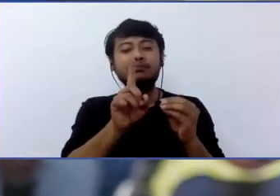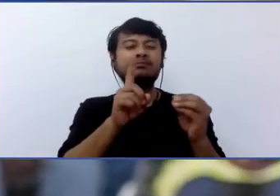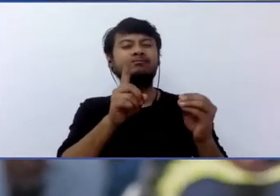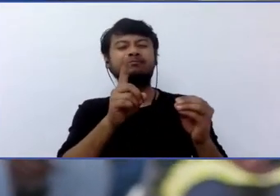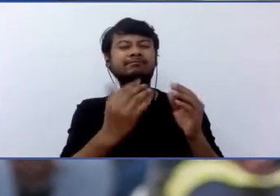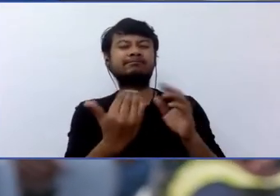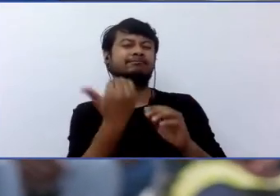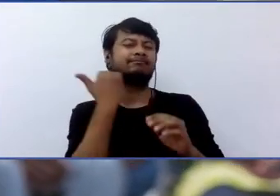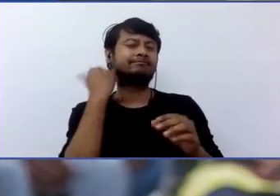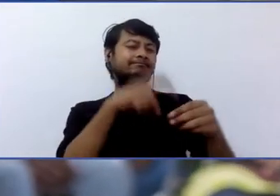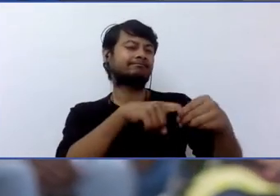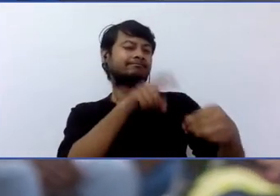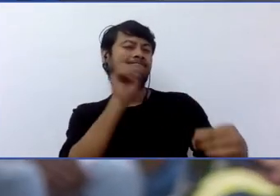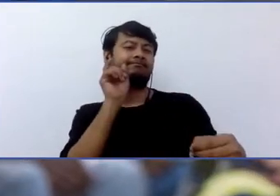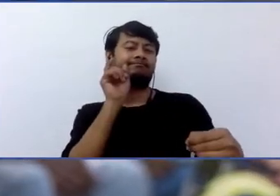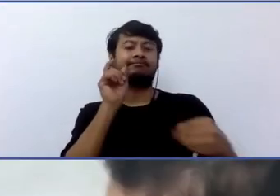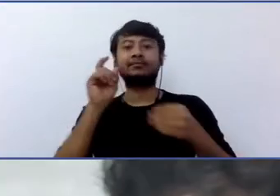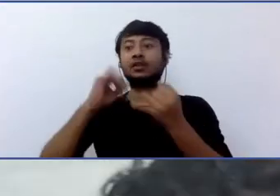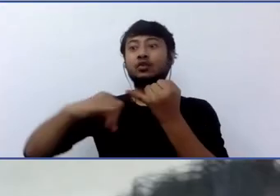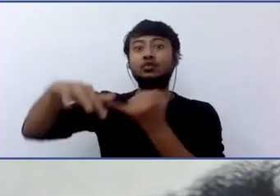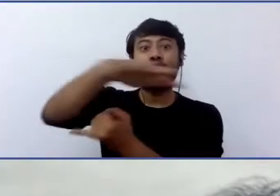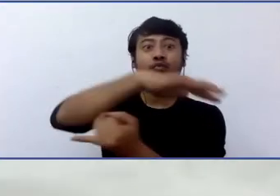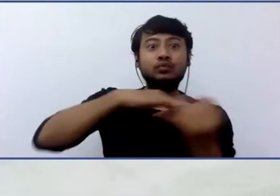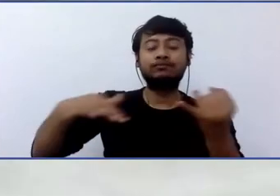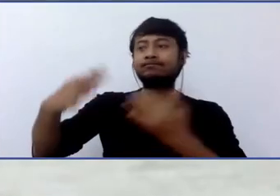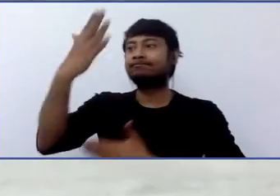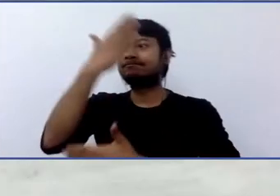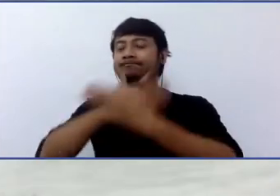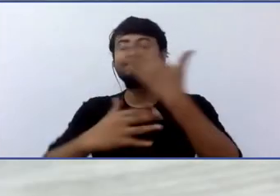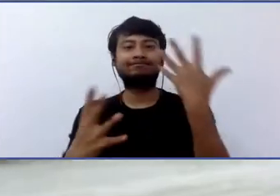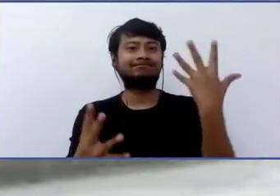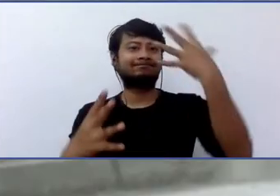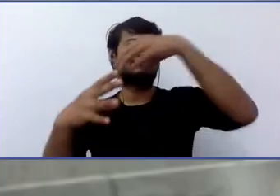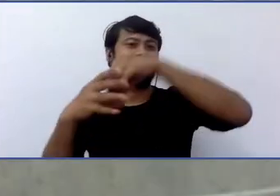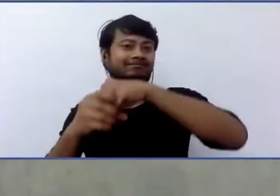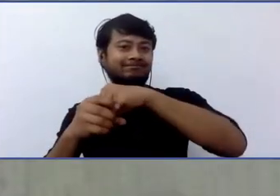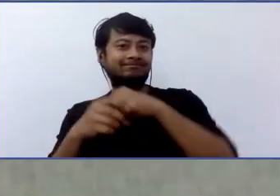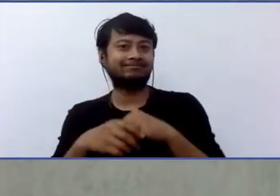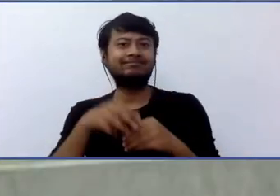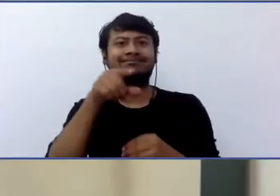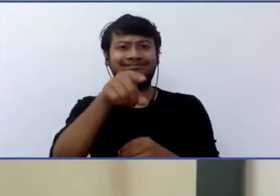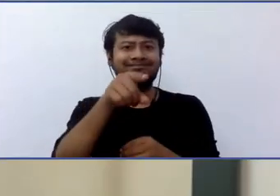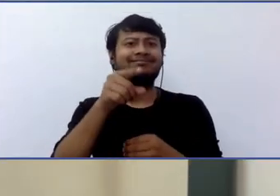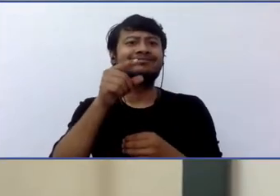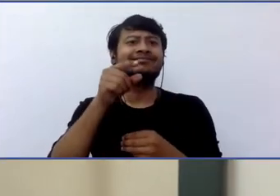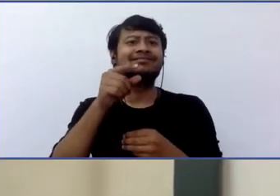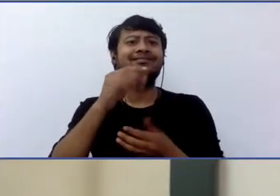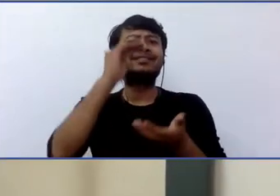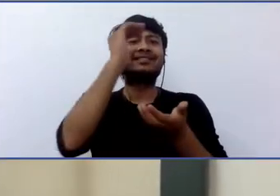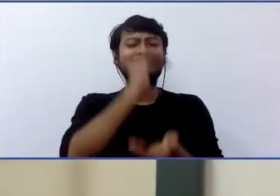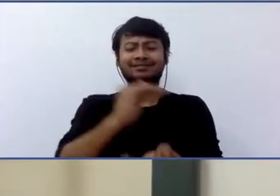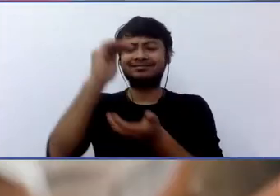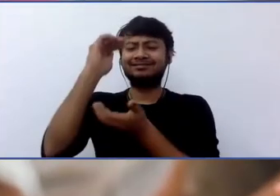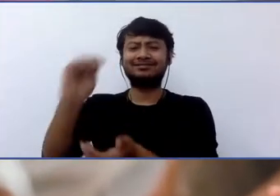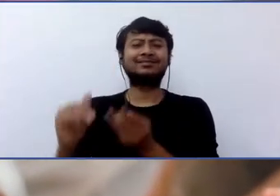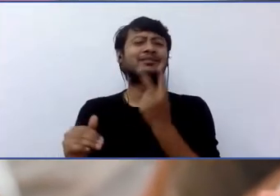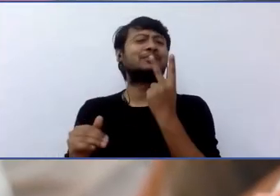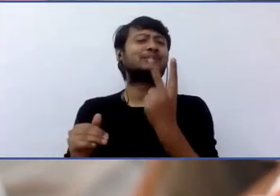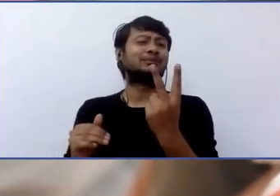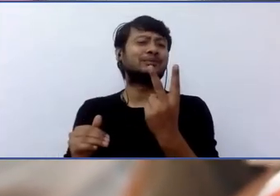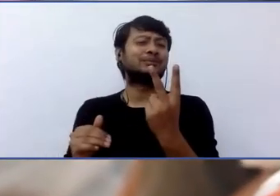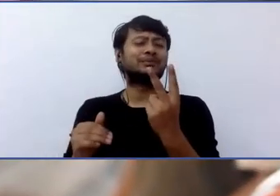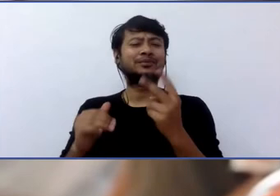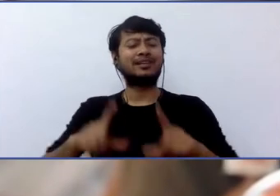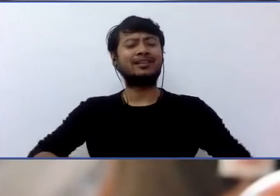the disability and social space. Justin is a father of a beautiful pair of twins and lives a colorful life.